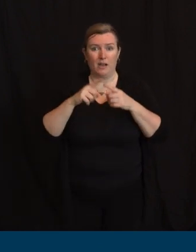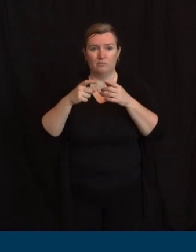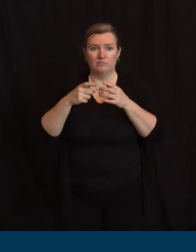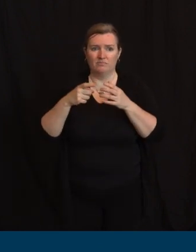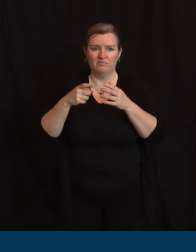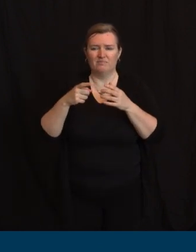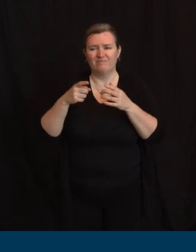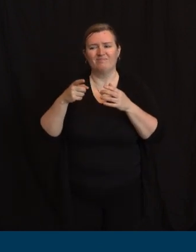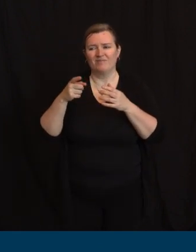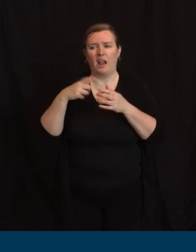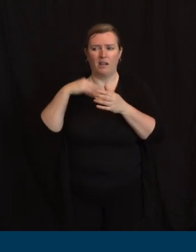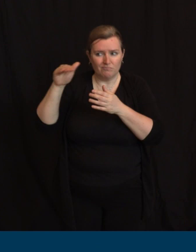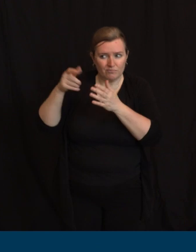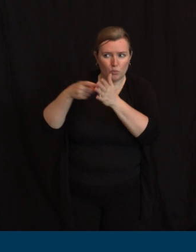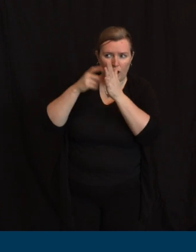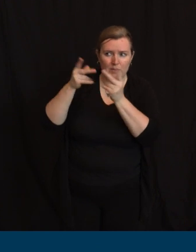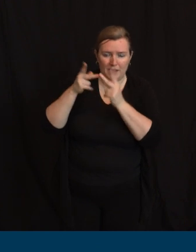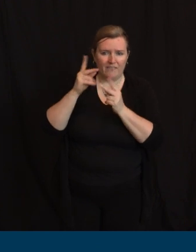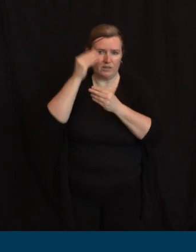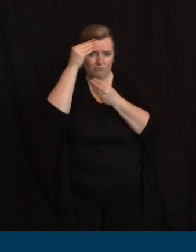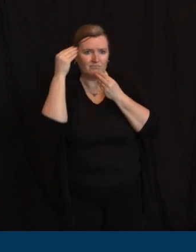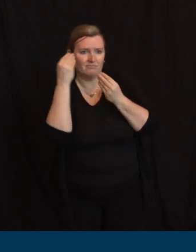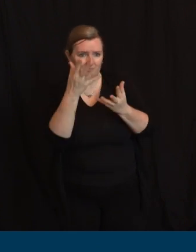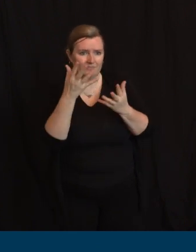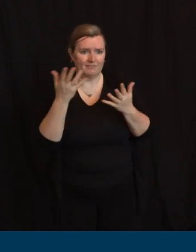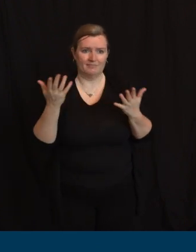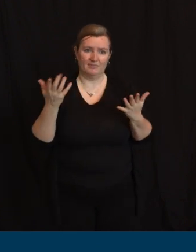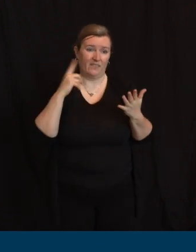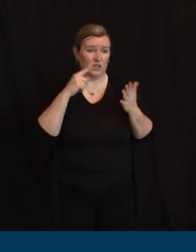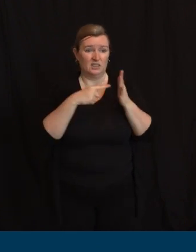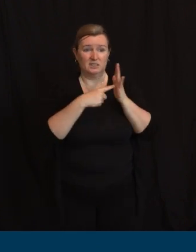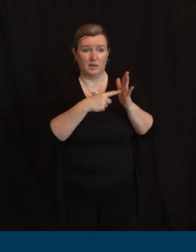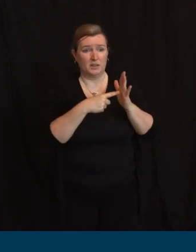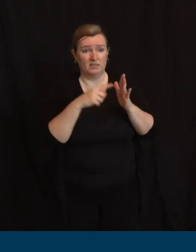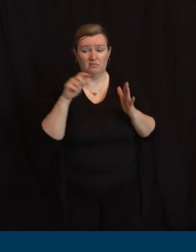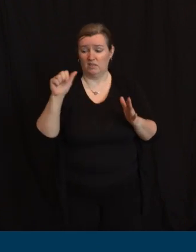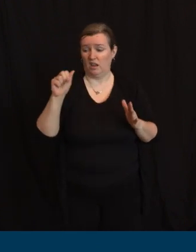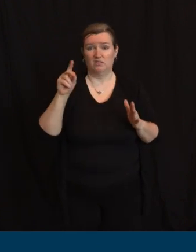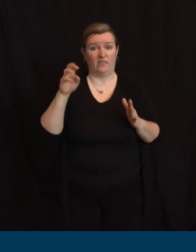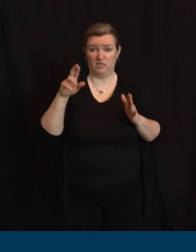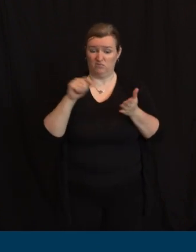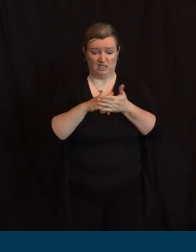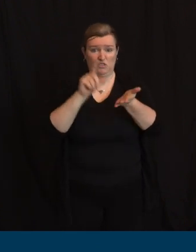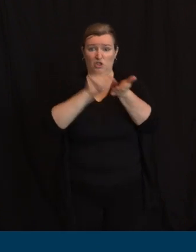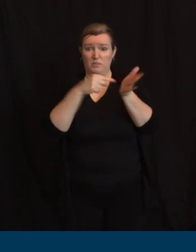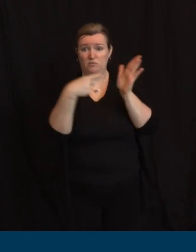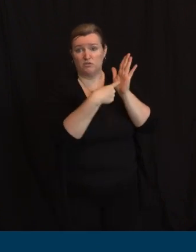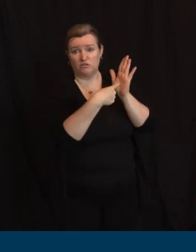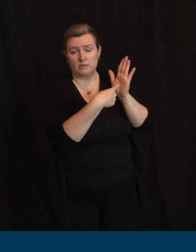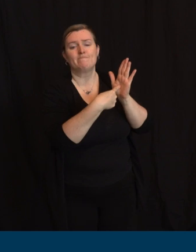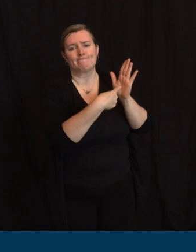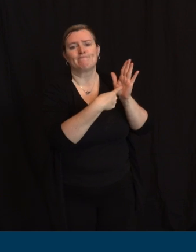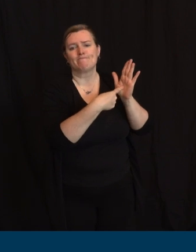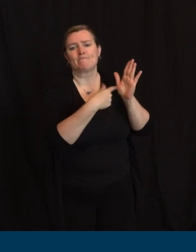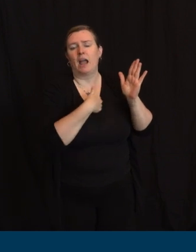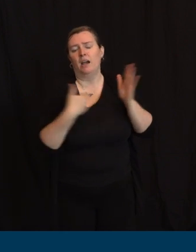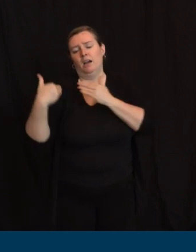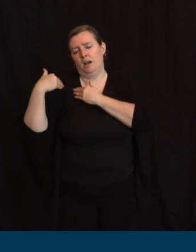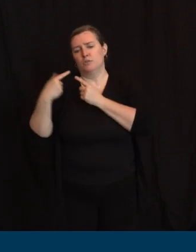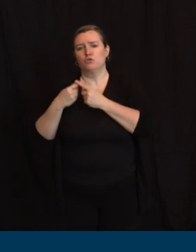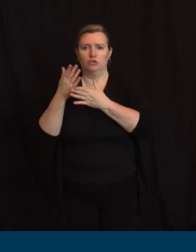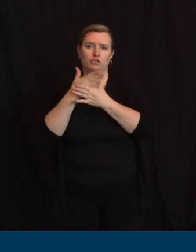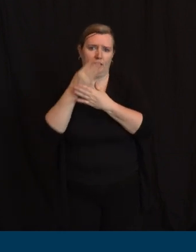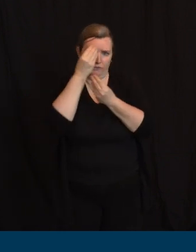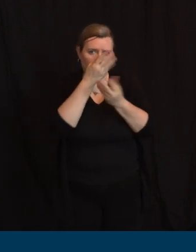hits the papers, we do feel compelled to share as much information as we have, which we did